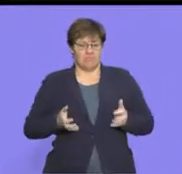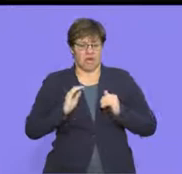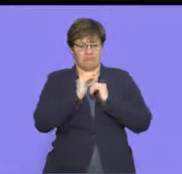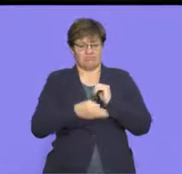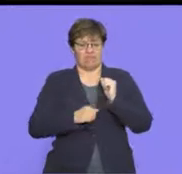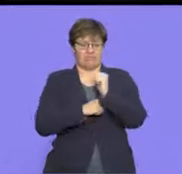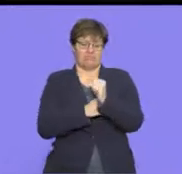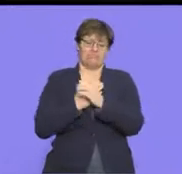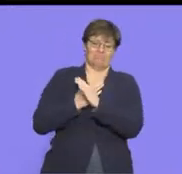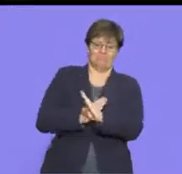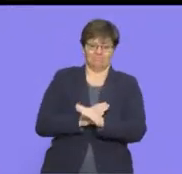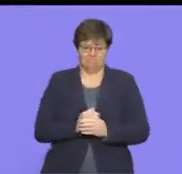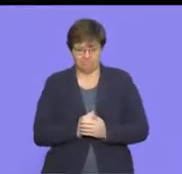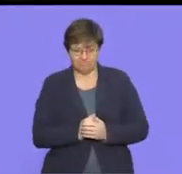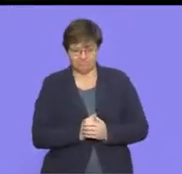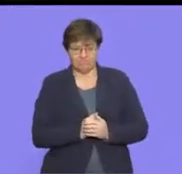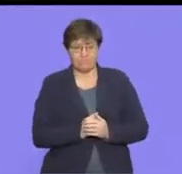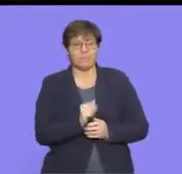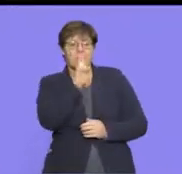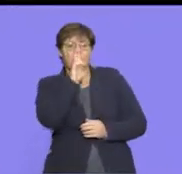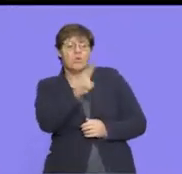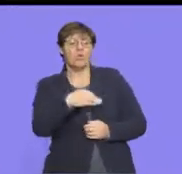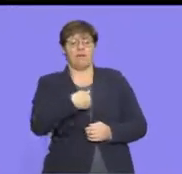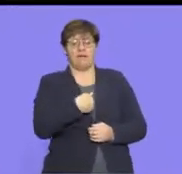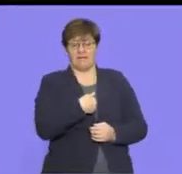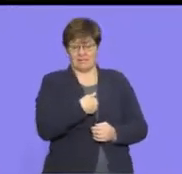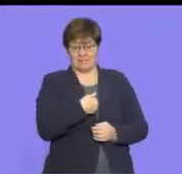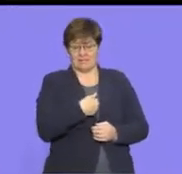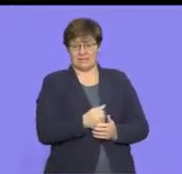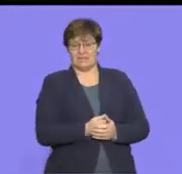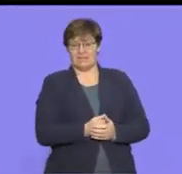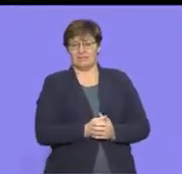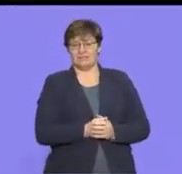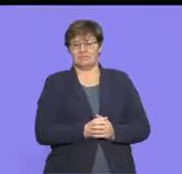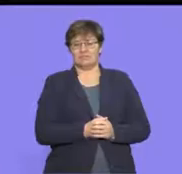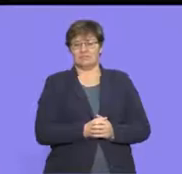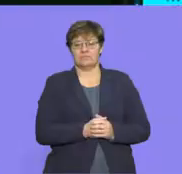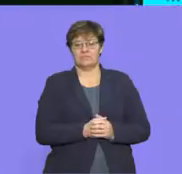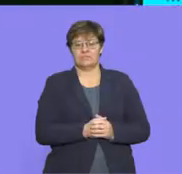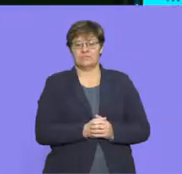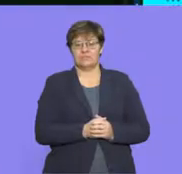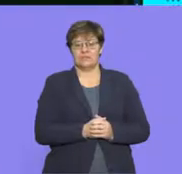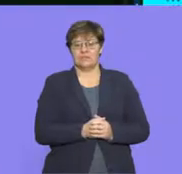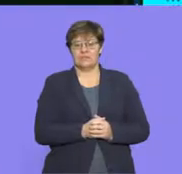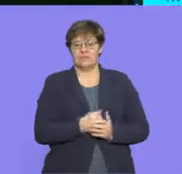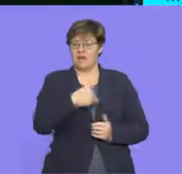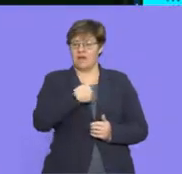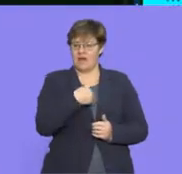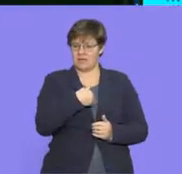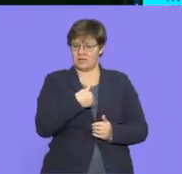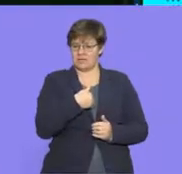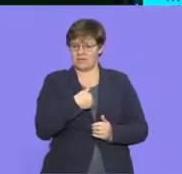cage. Now, if you have a look at the heart, we're going to, as I said, we might have a surprise for you. The